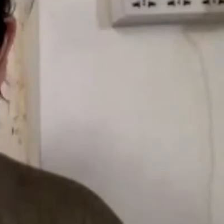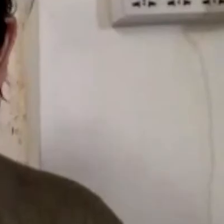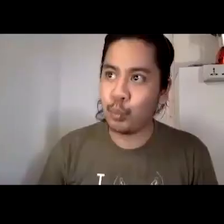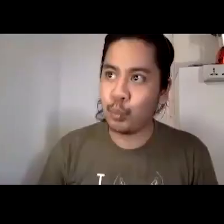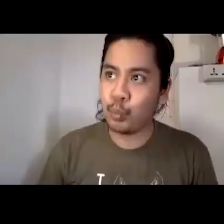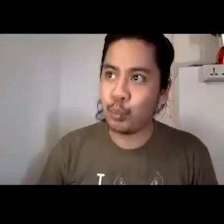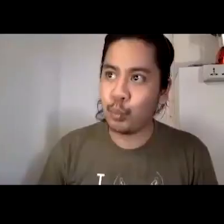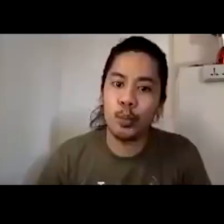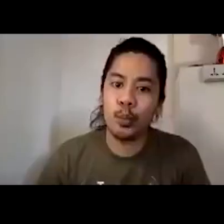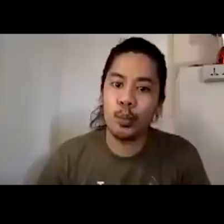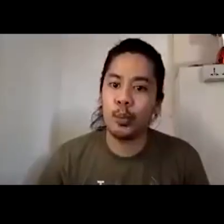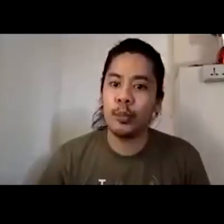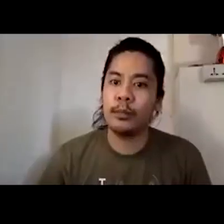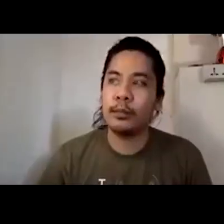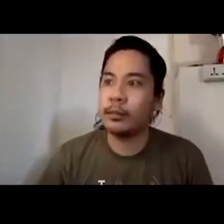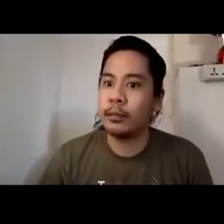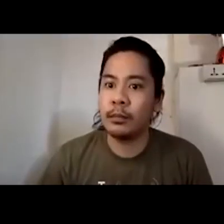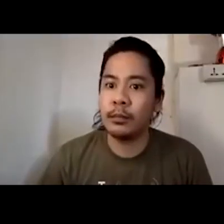Or,